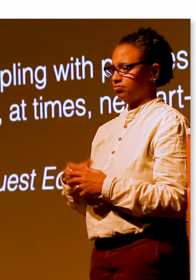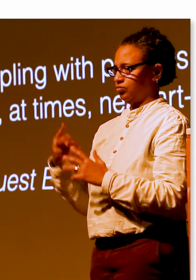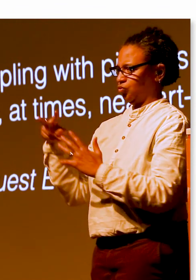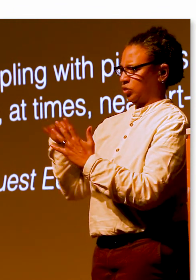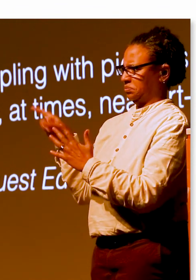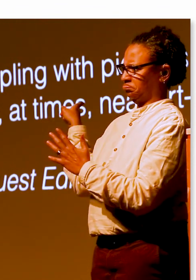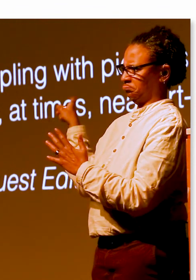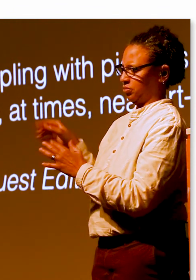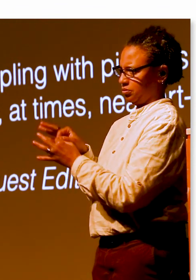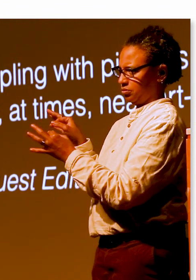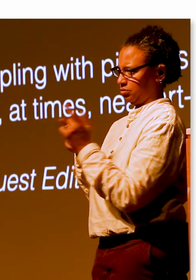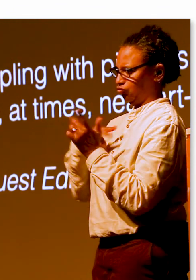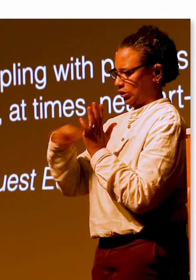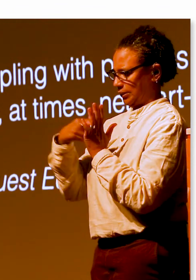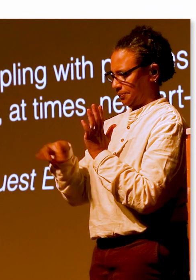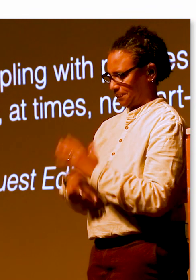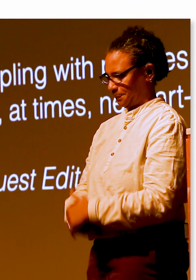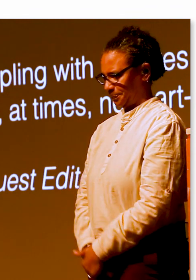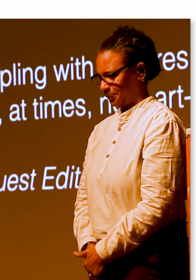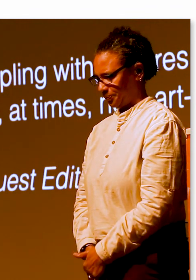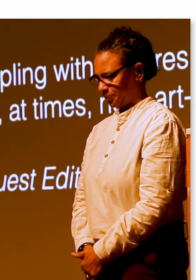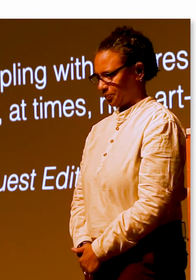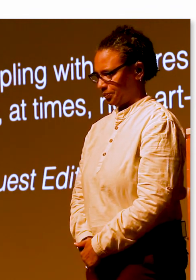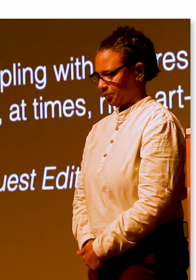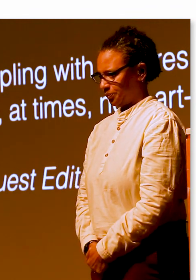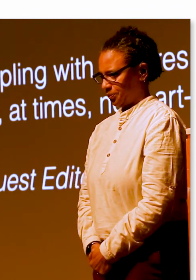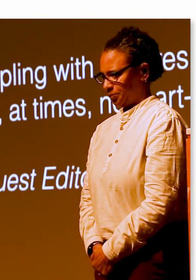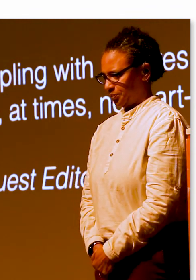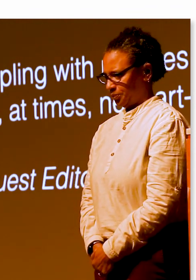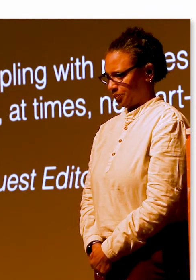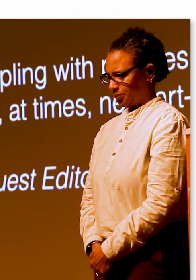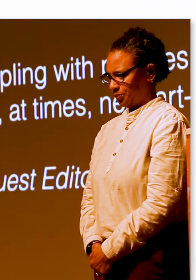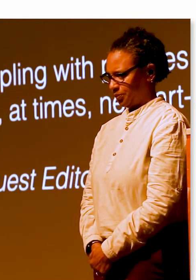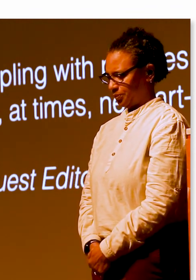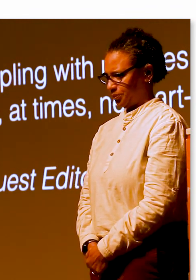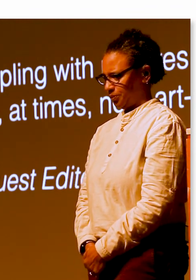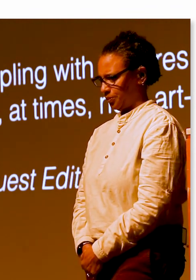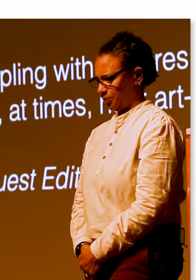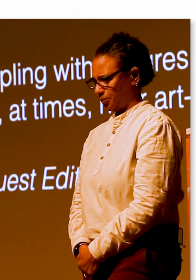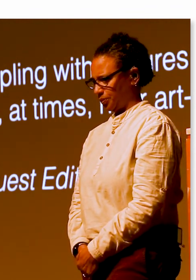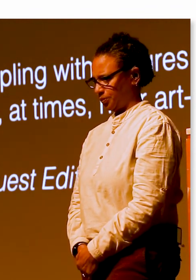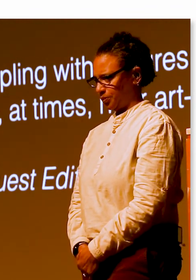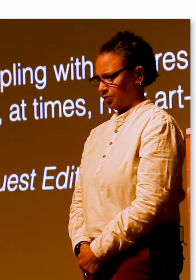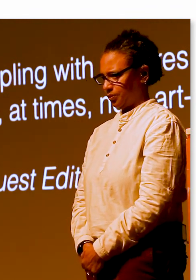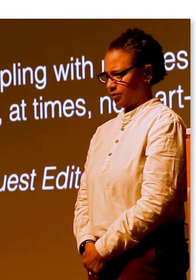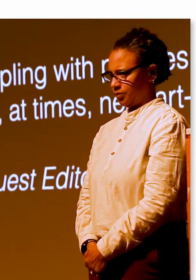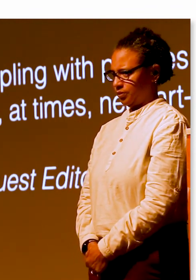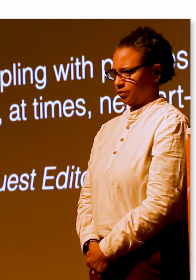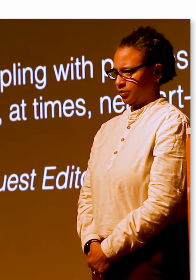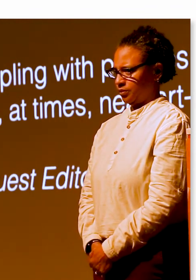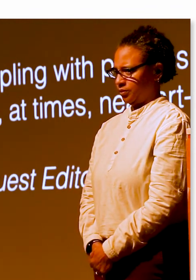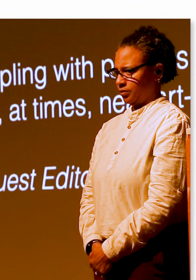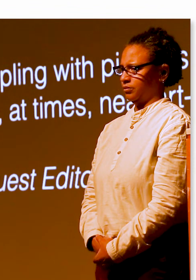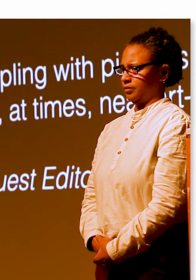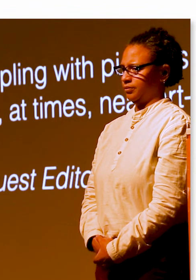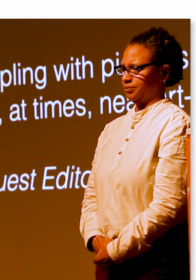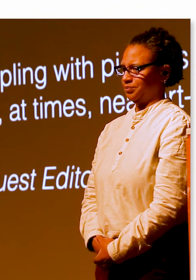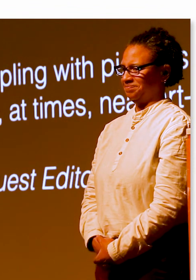grappling with pictures and knowing their historical context with, at times, near art historical precision. And